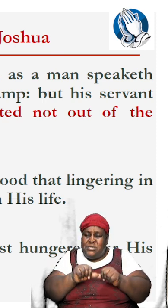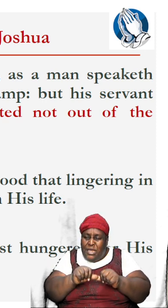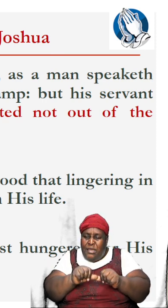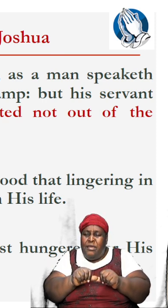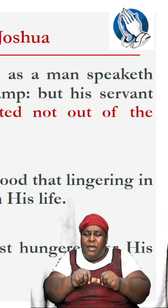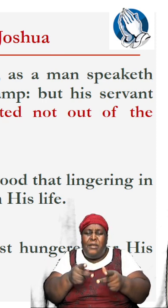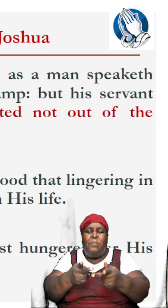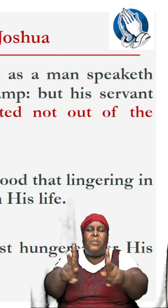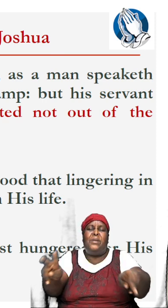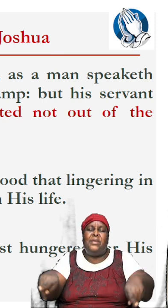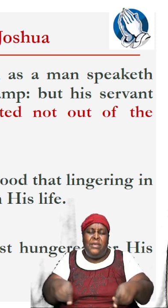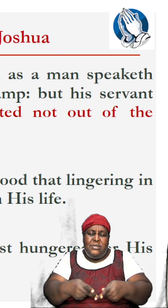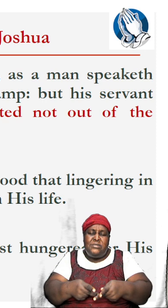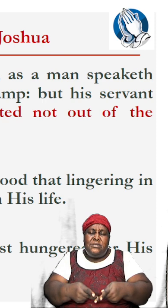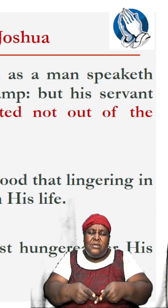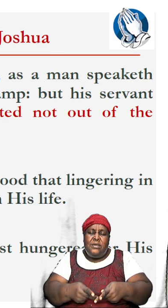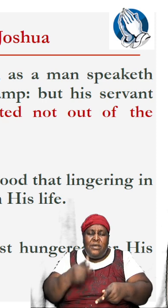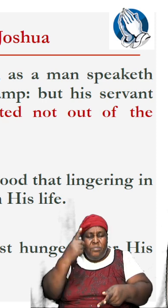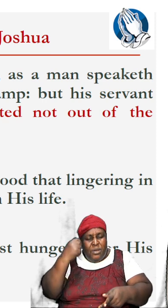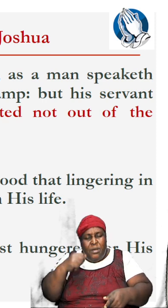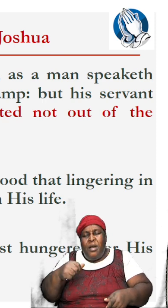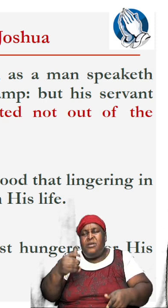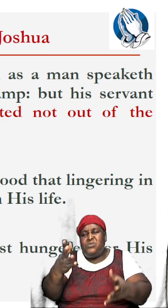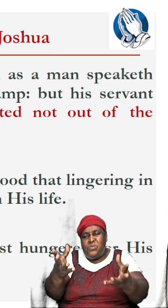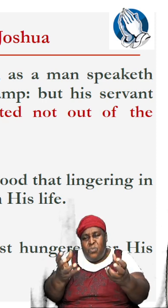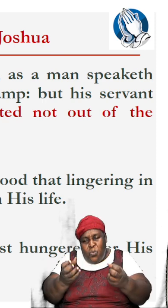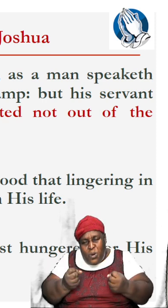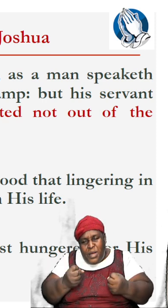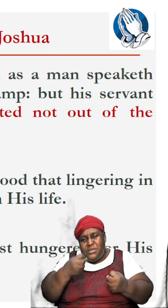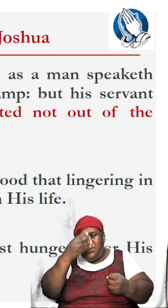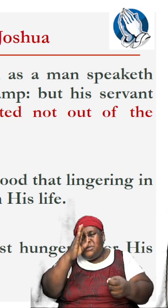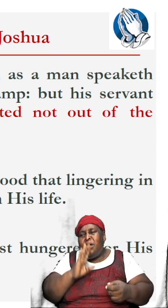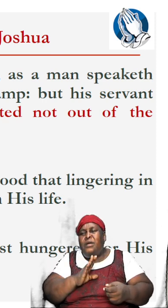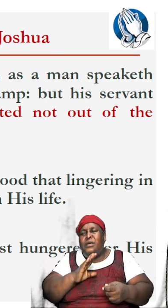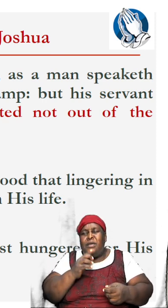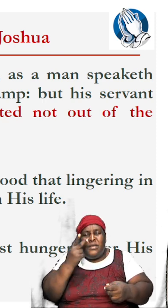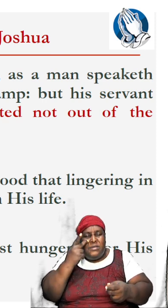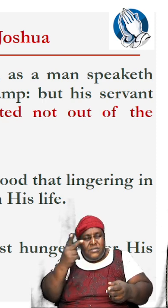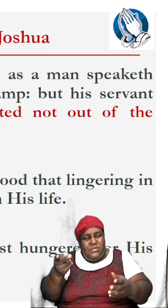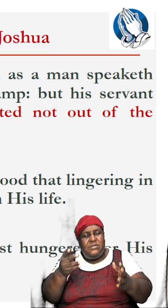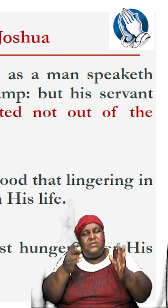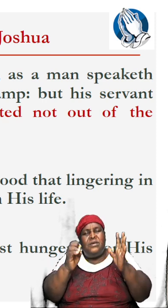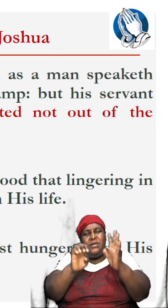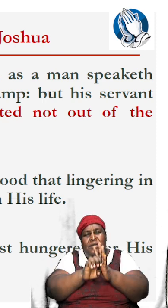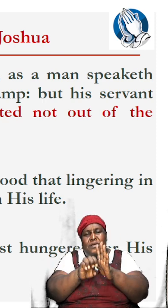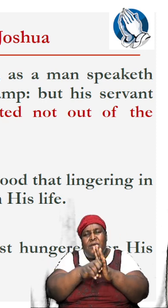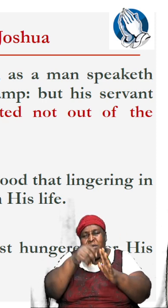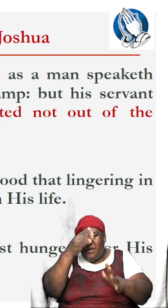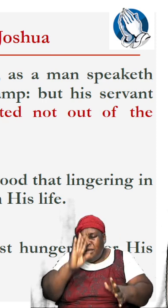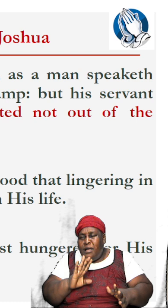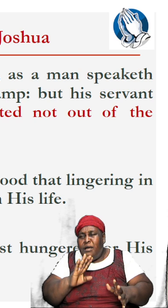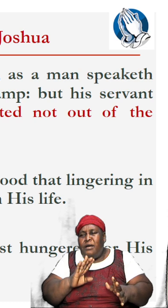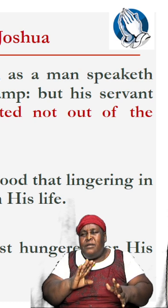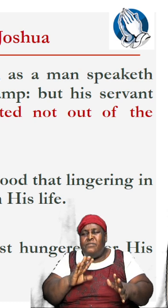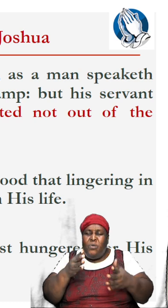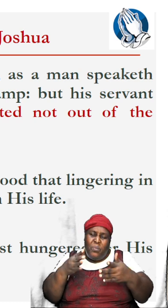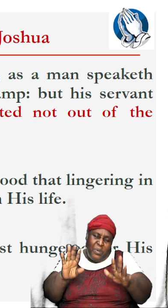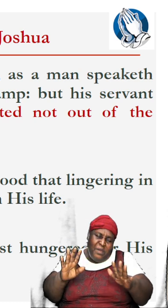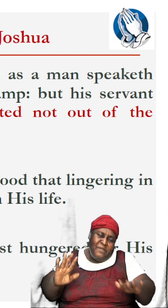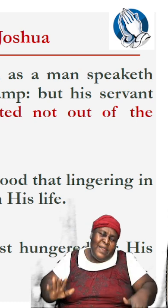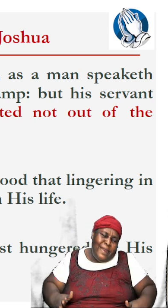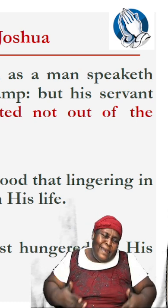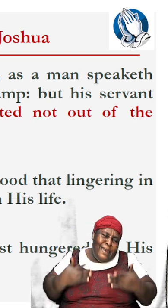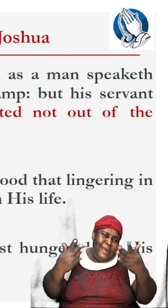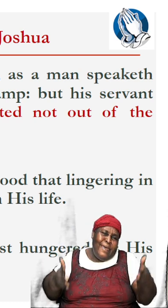place because he wanted God. And we see this example that God have a way of highlighting people